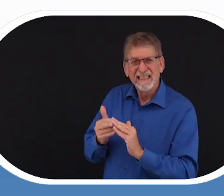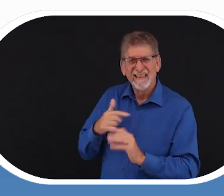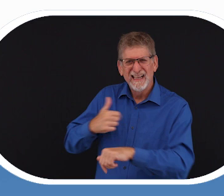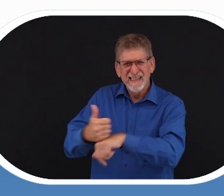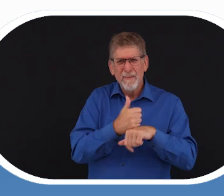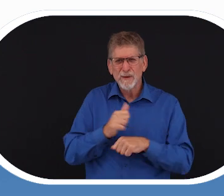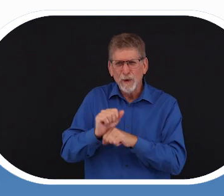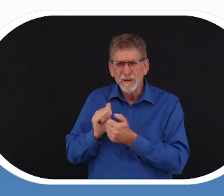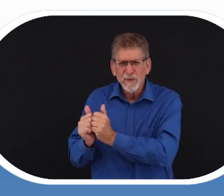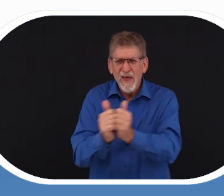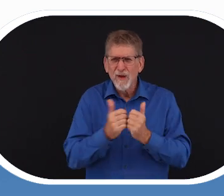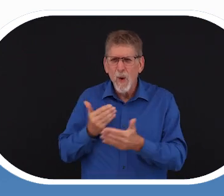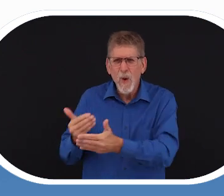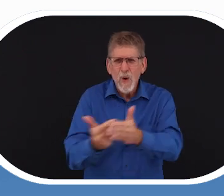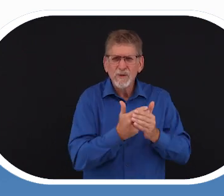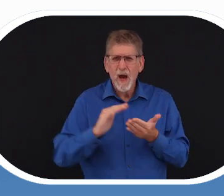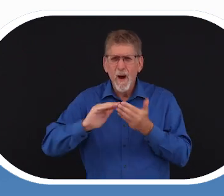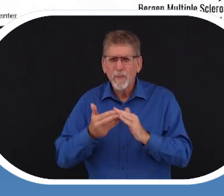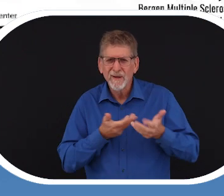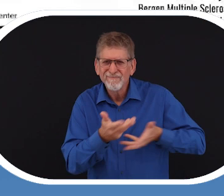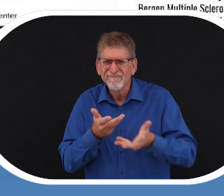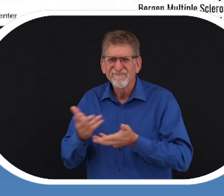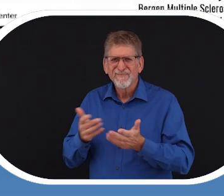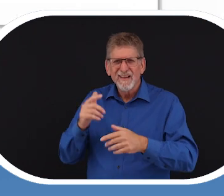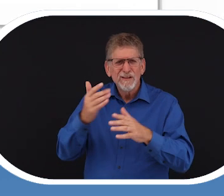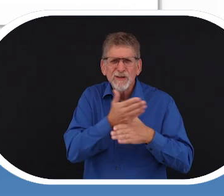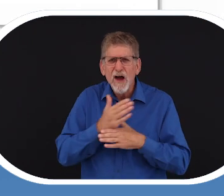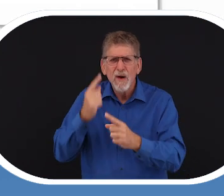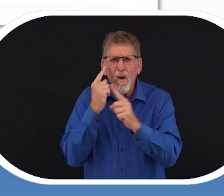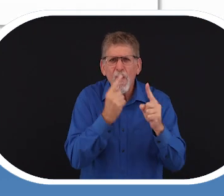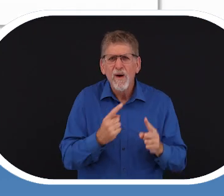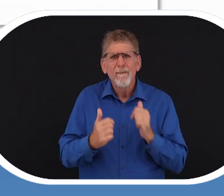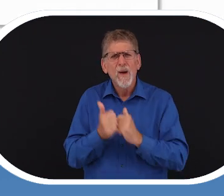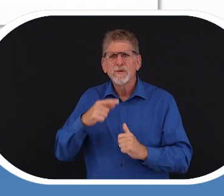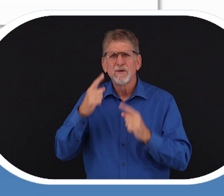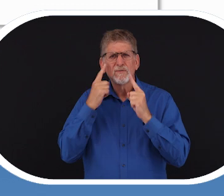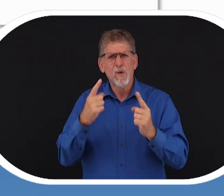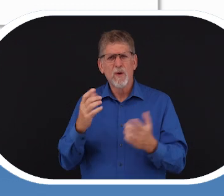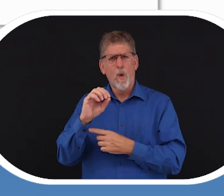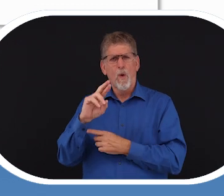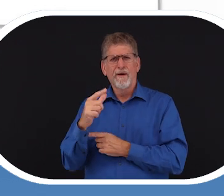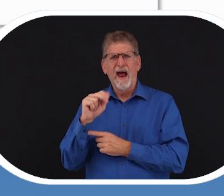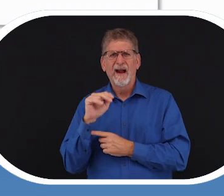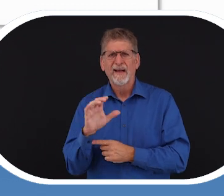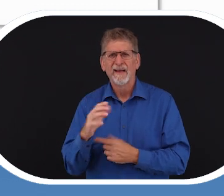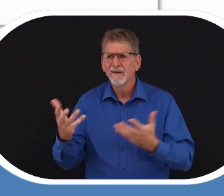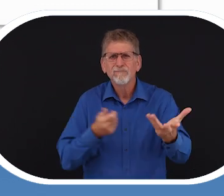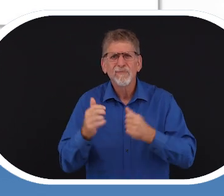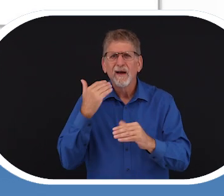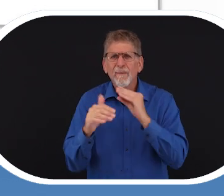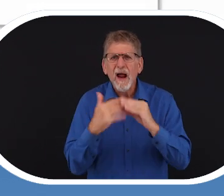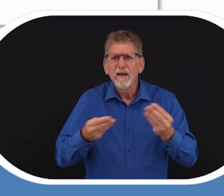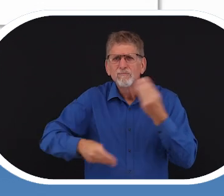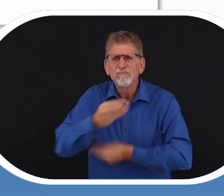closely with community partners to identify shared goals. And most of this growth is organic, receiving emails from people that want to deploy in their communities and care deeply